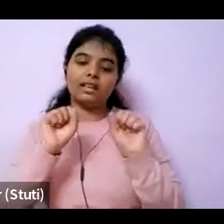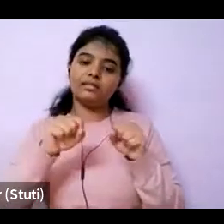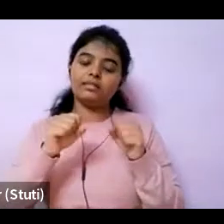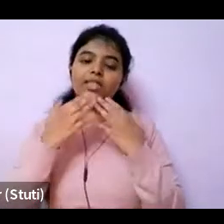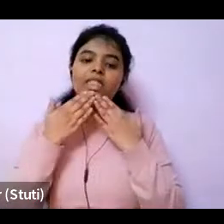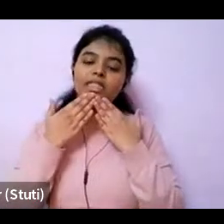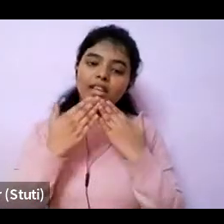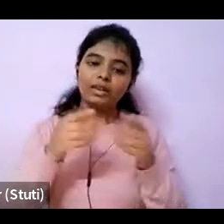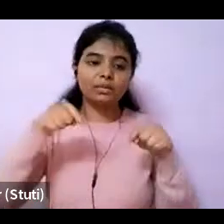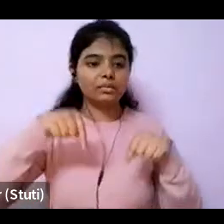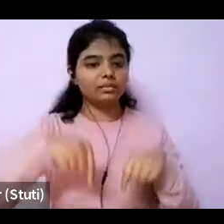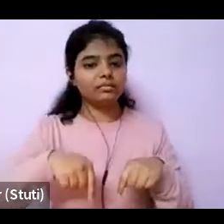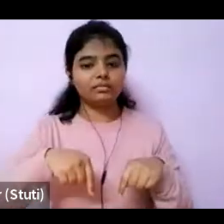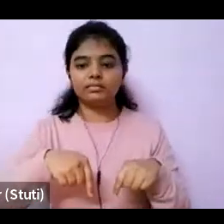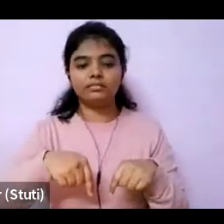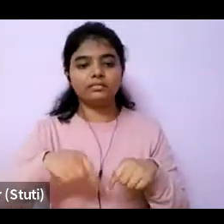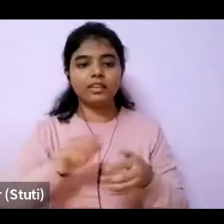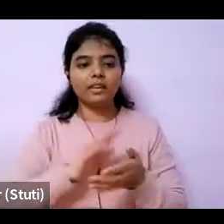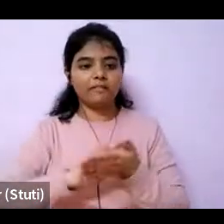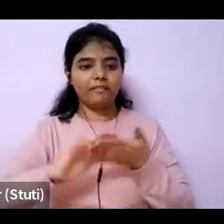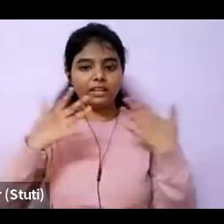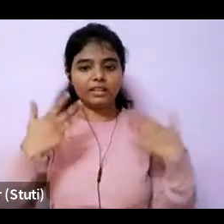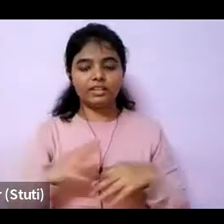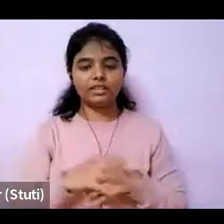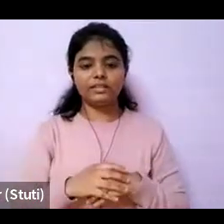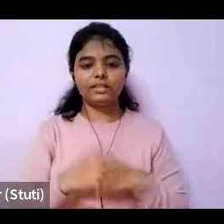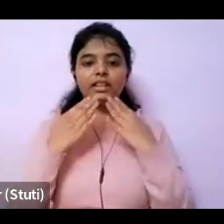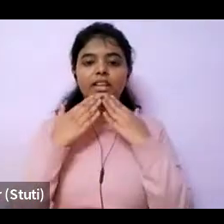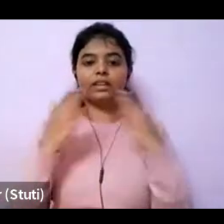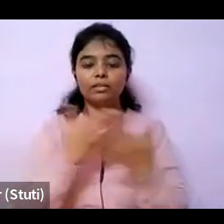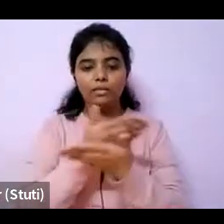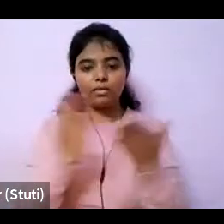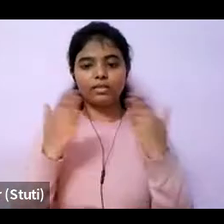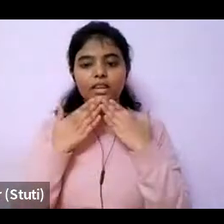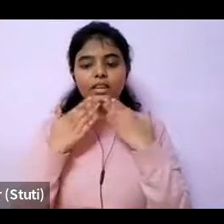you so much for being with us. Thank you so much. Thank you. Thank you, everybody. Thank you, Anurima.